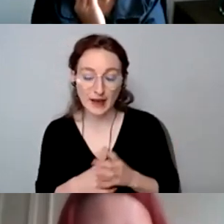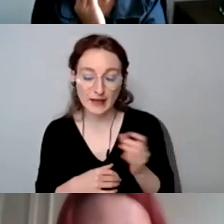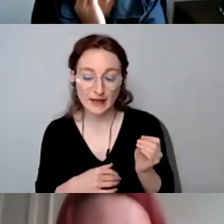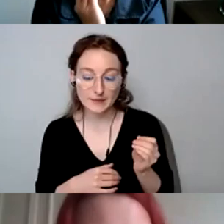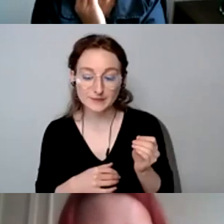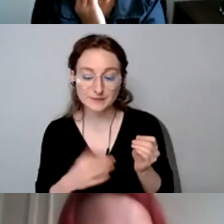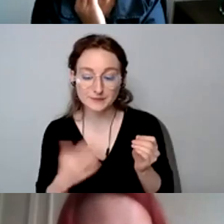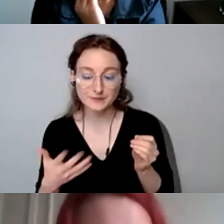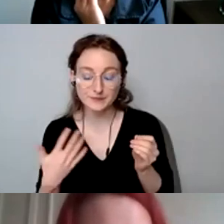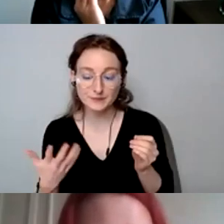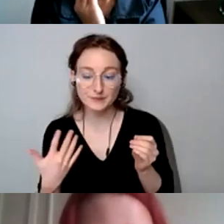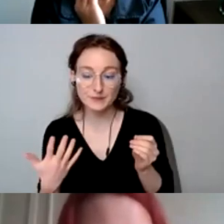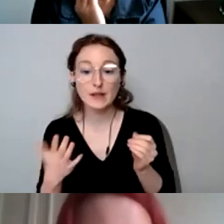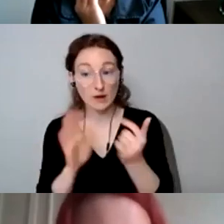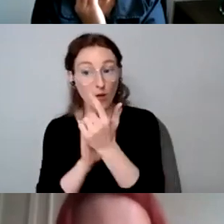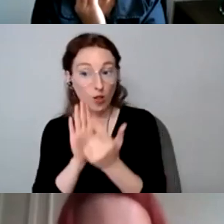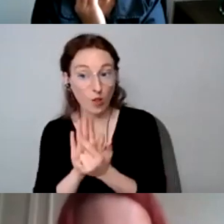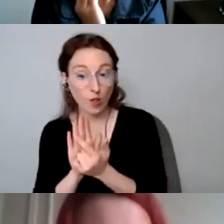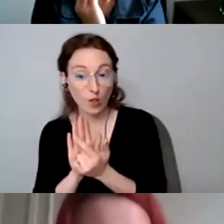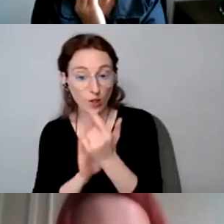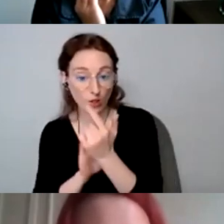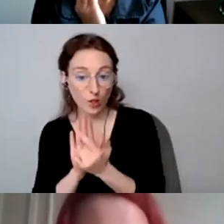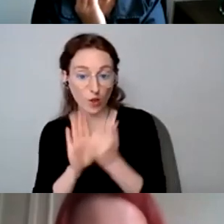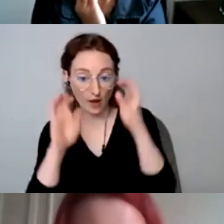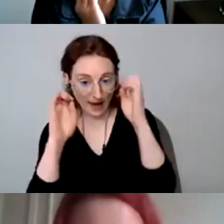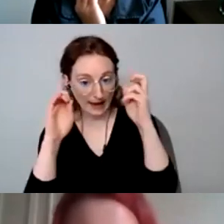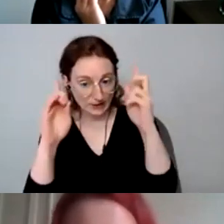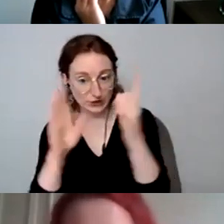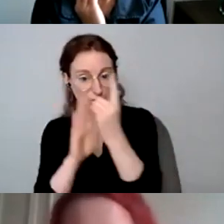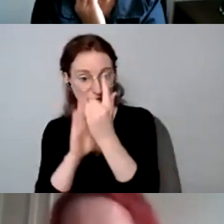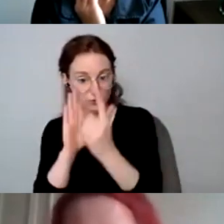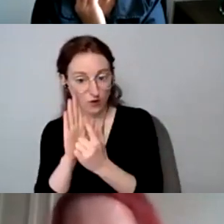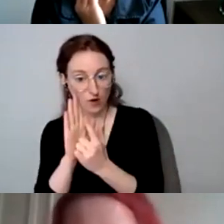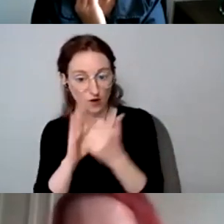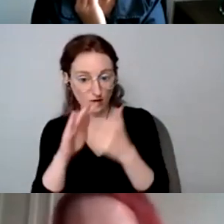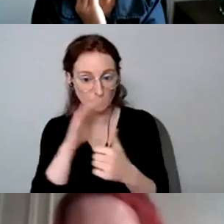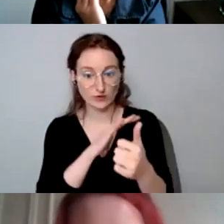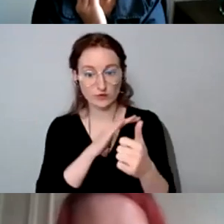There is a law on education in Russian Federation that